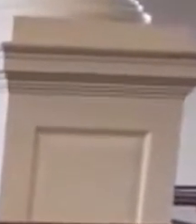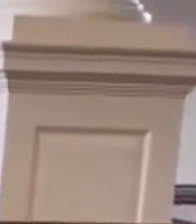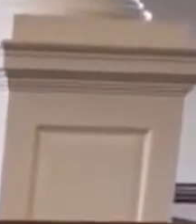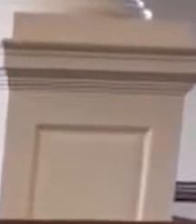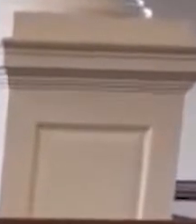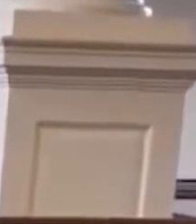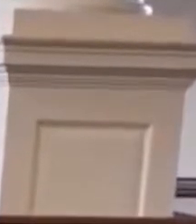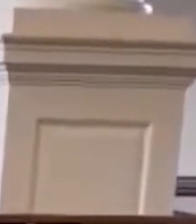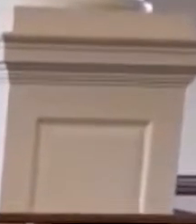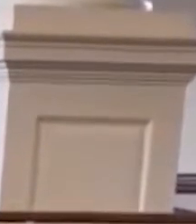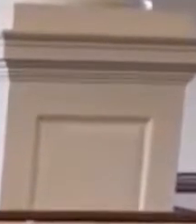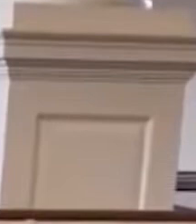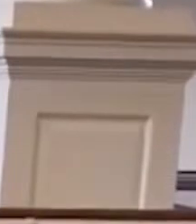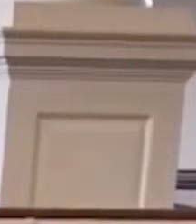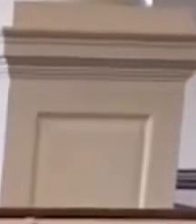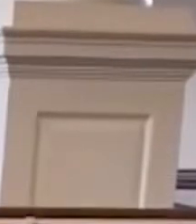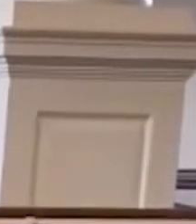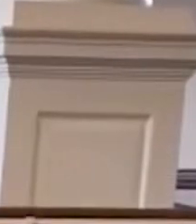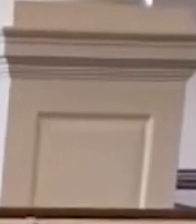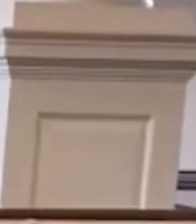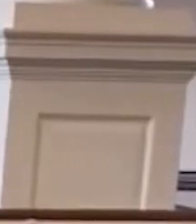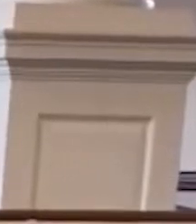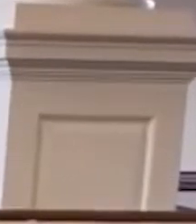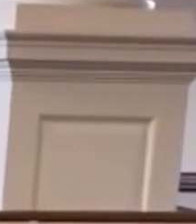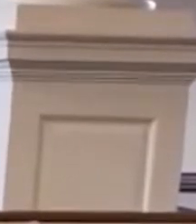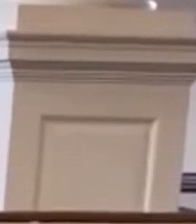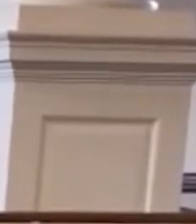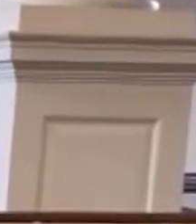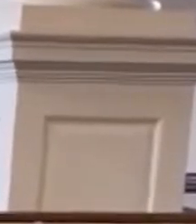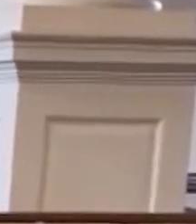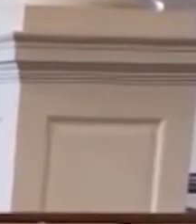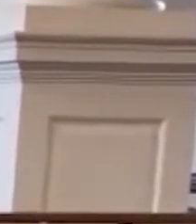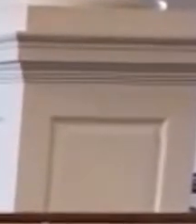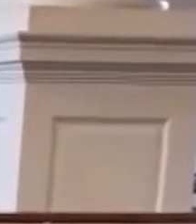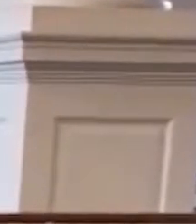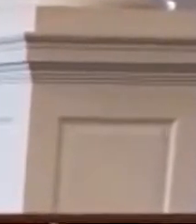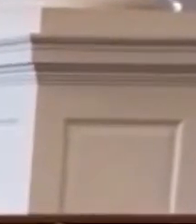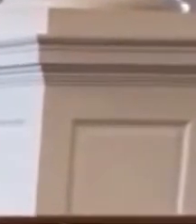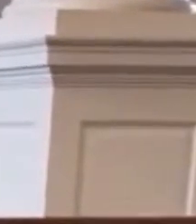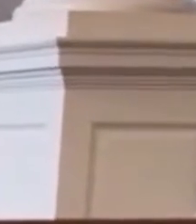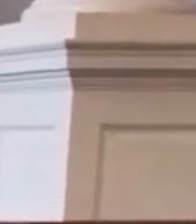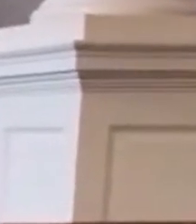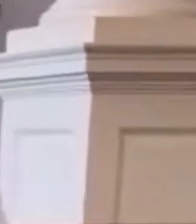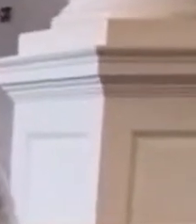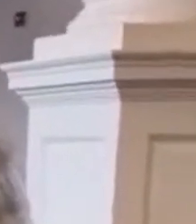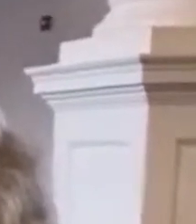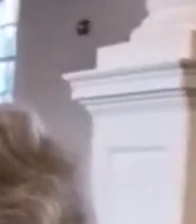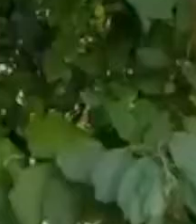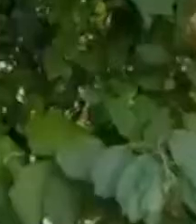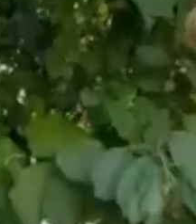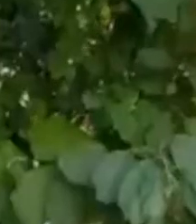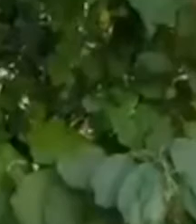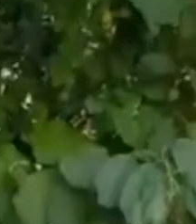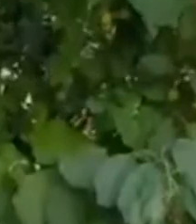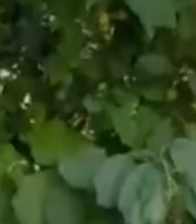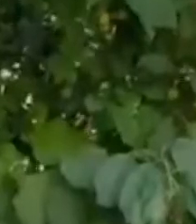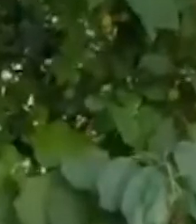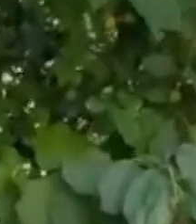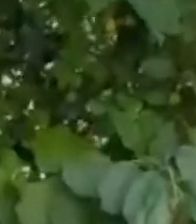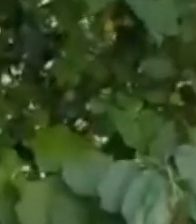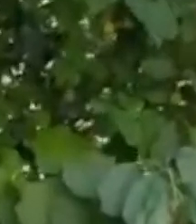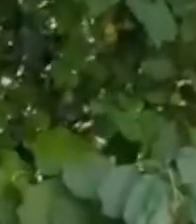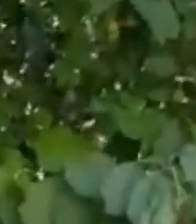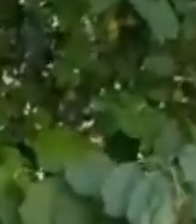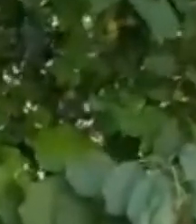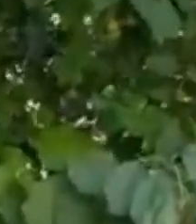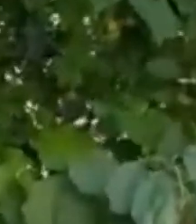was true to the spirit and faith of Unitarian Universalism. How do you want to be remembered at